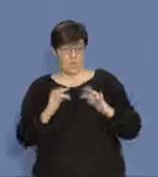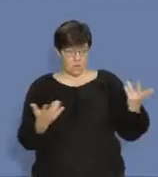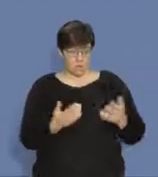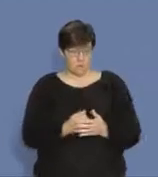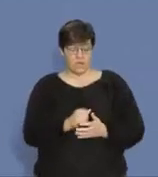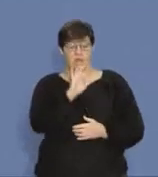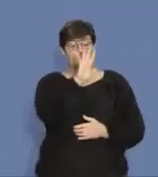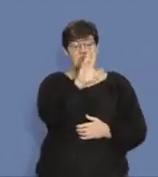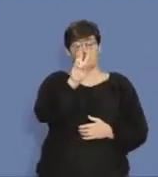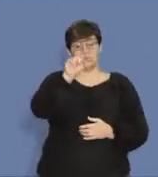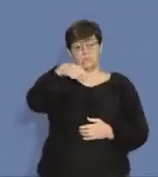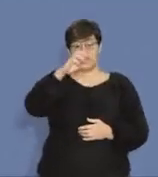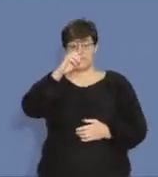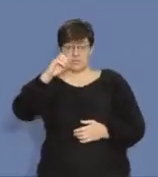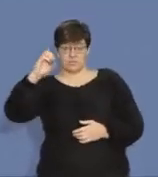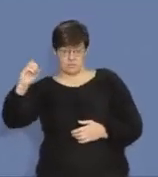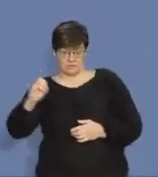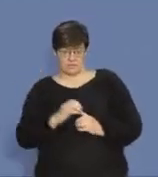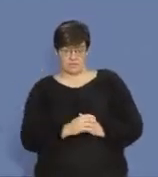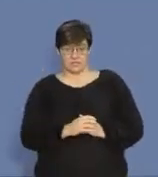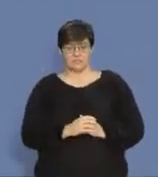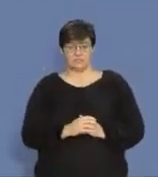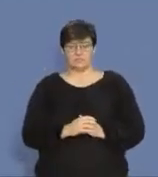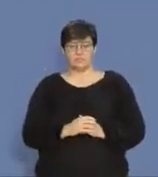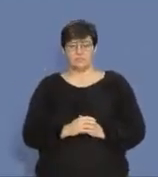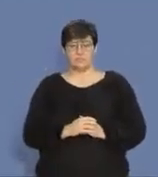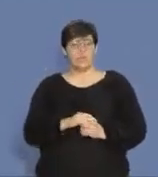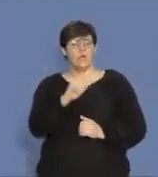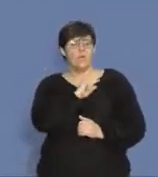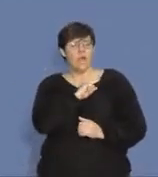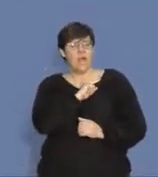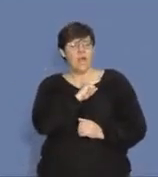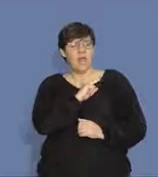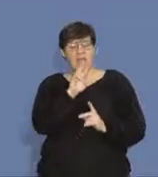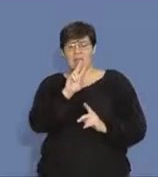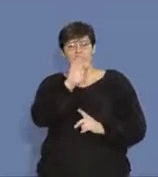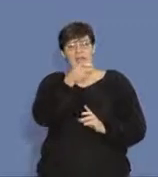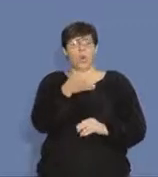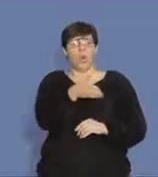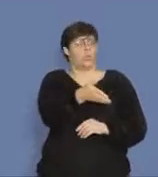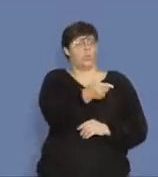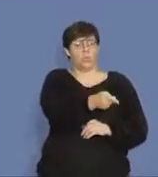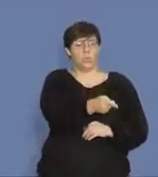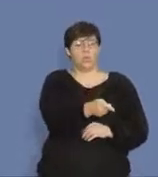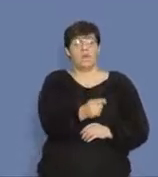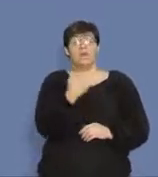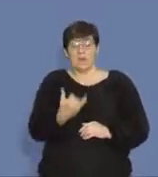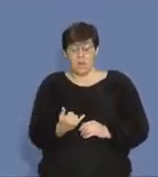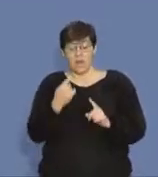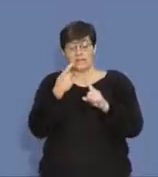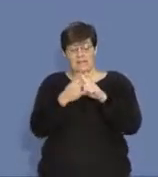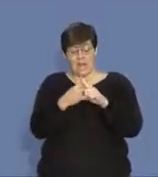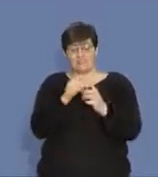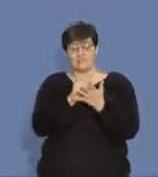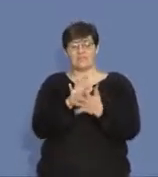52,000, right? And because it's exclusive, you multiply it by 15%, and clearly you